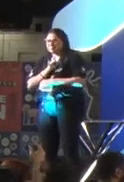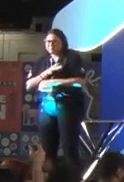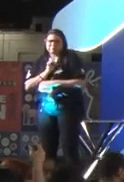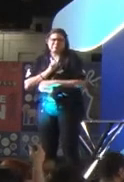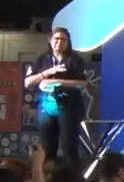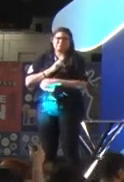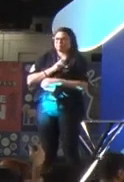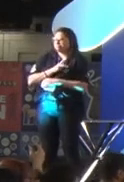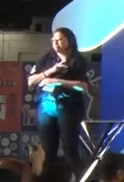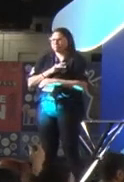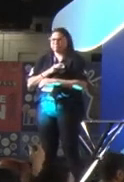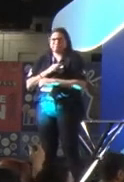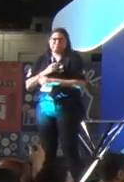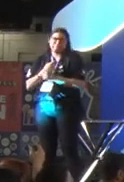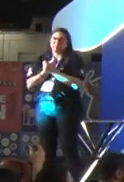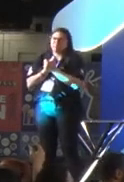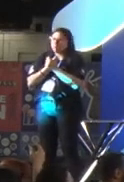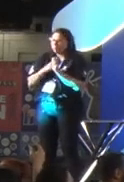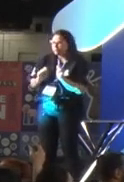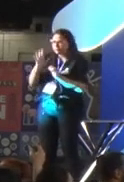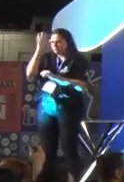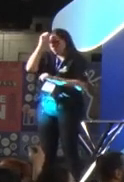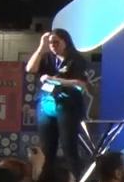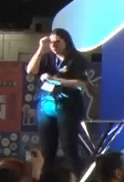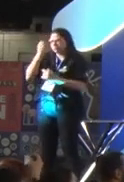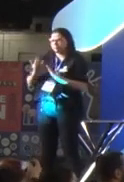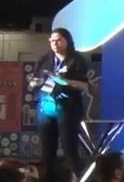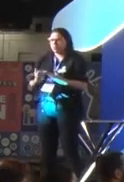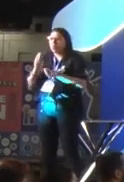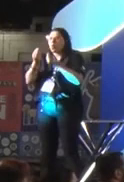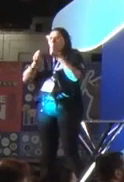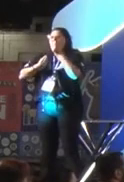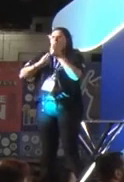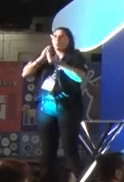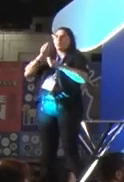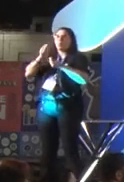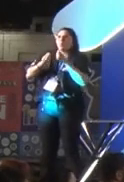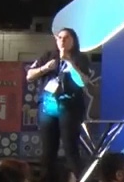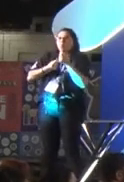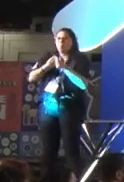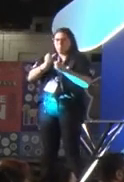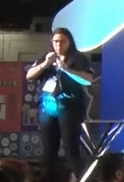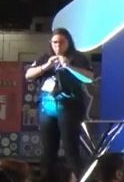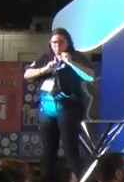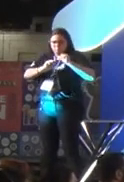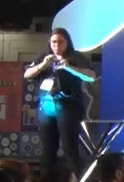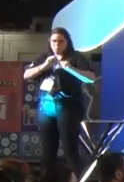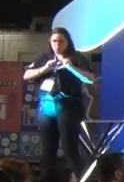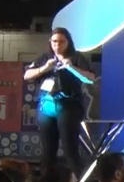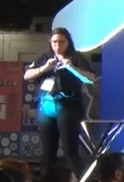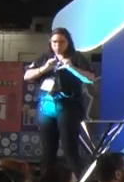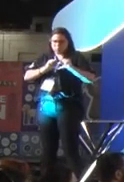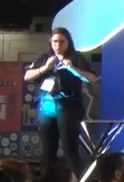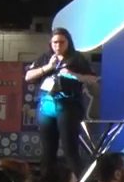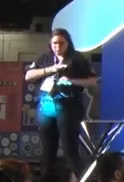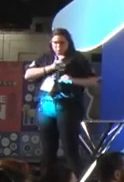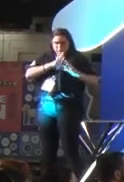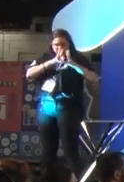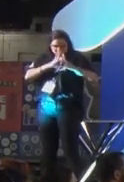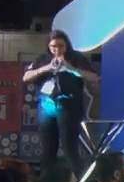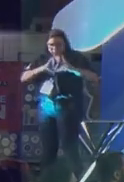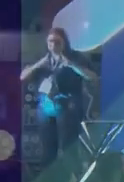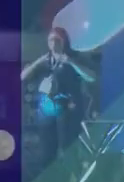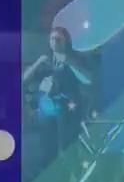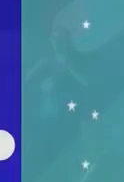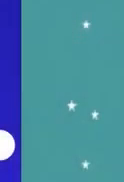learn. So how do we break down fear? Well, humor is a good